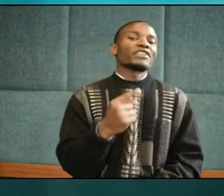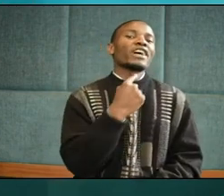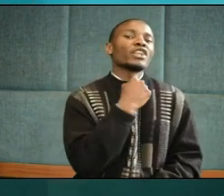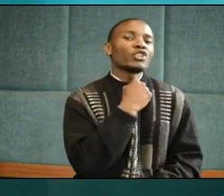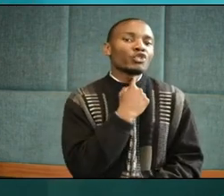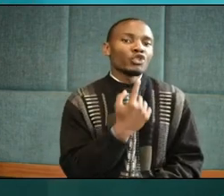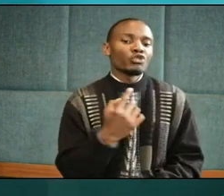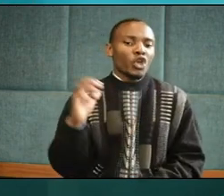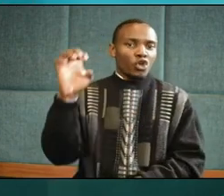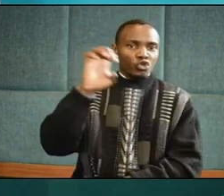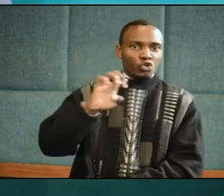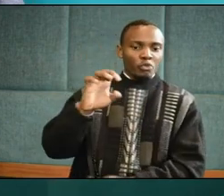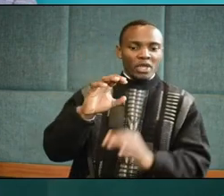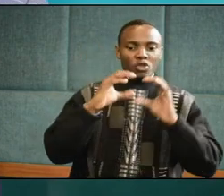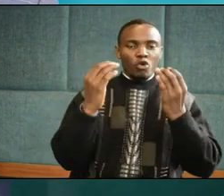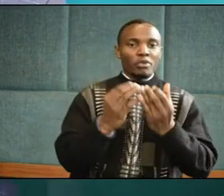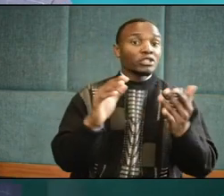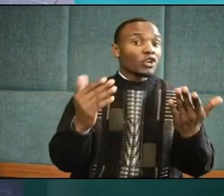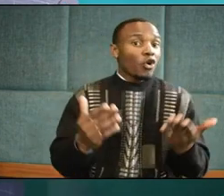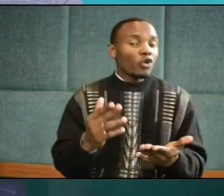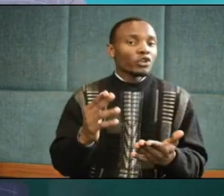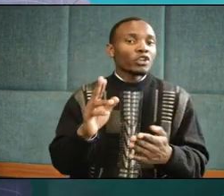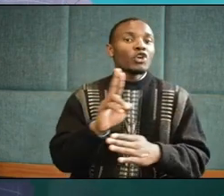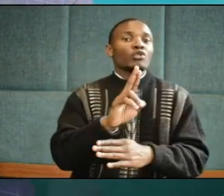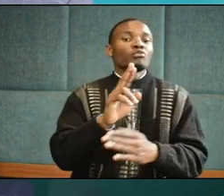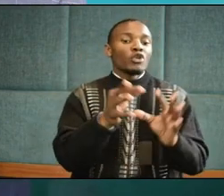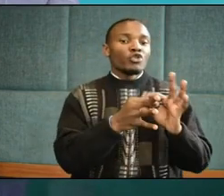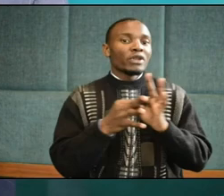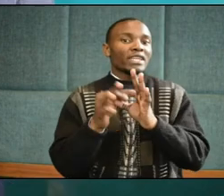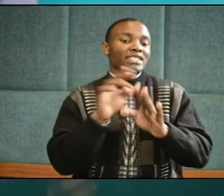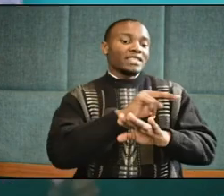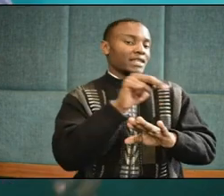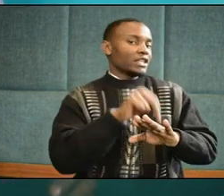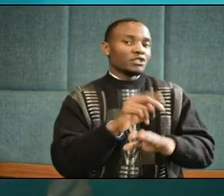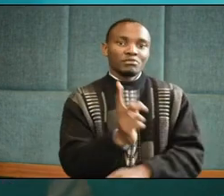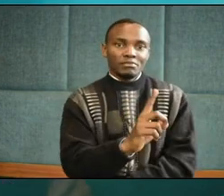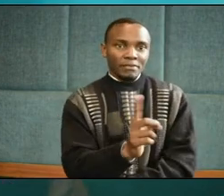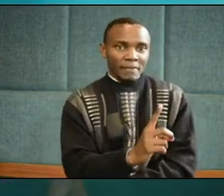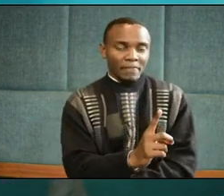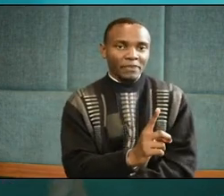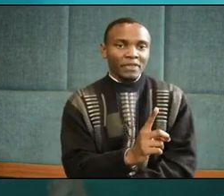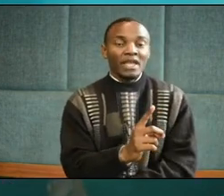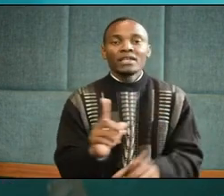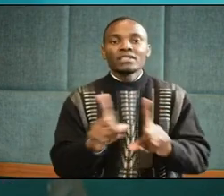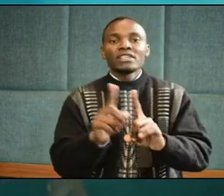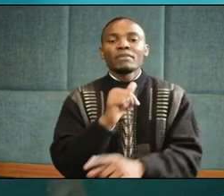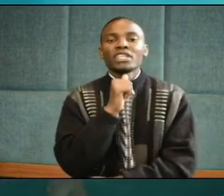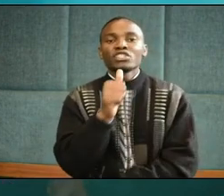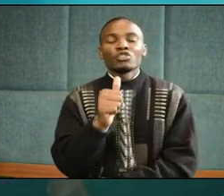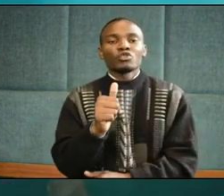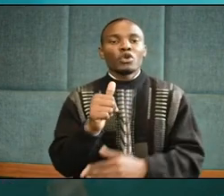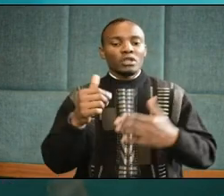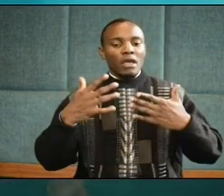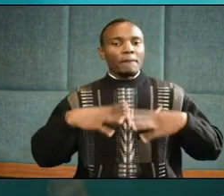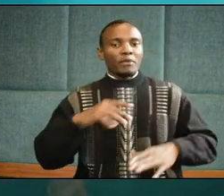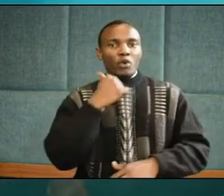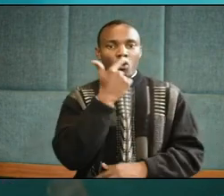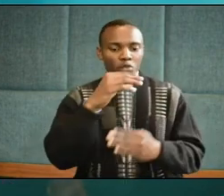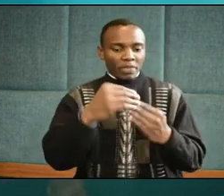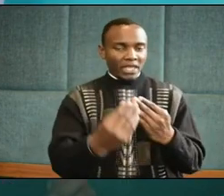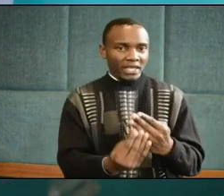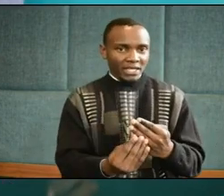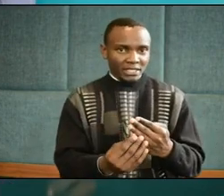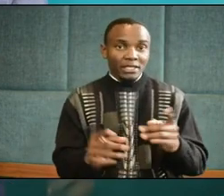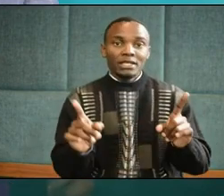or even United Nations. Oh yes, it is not a creation of human being. It cannot